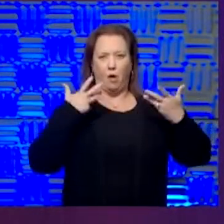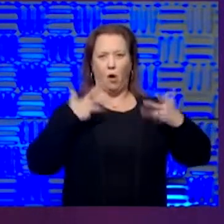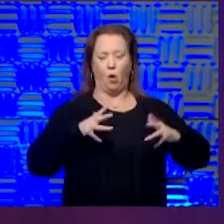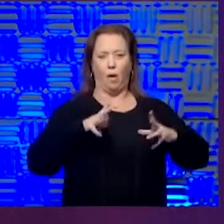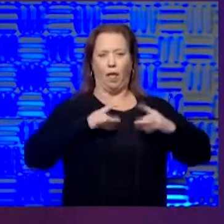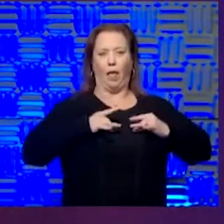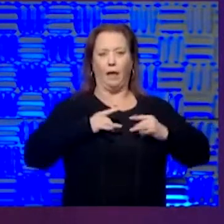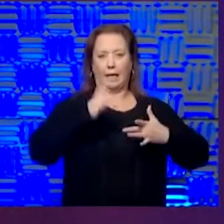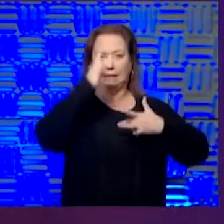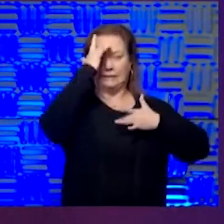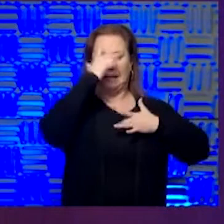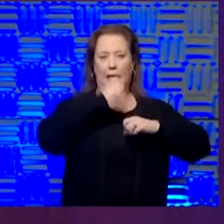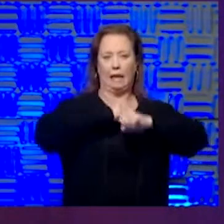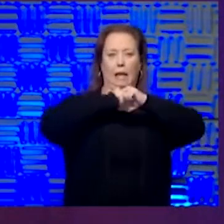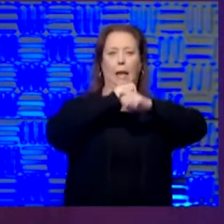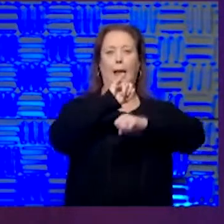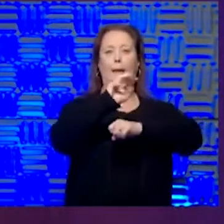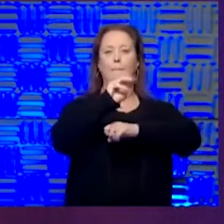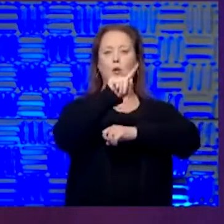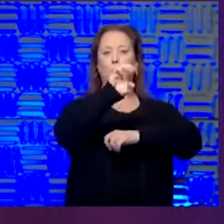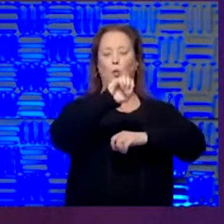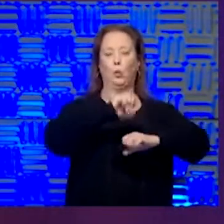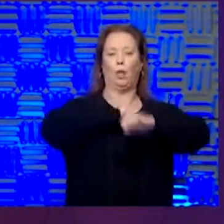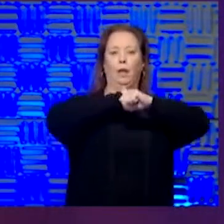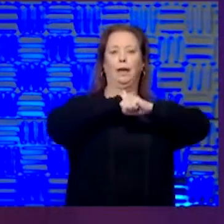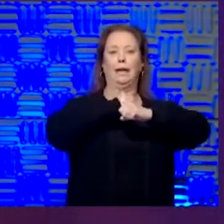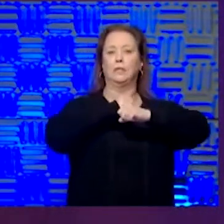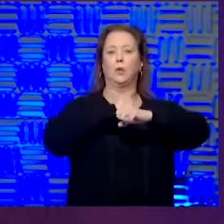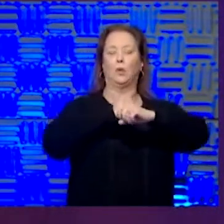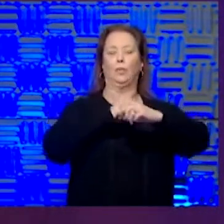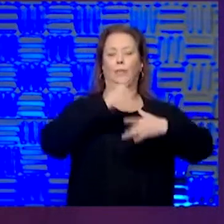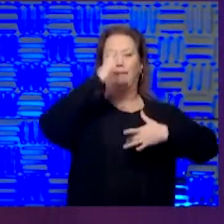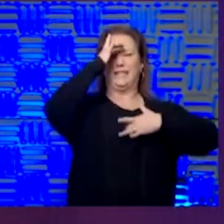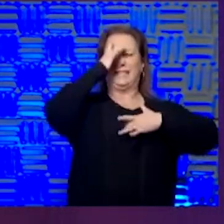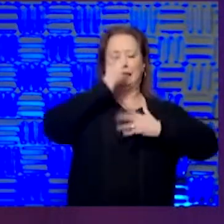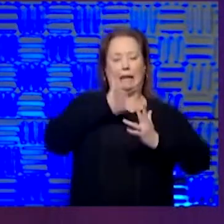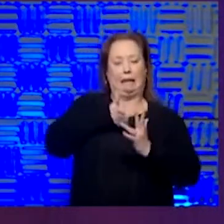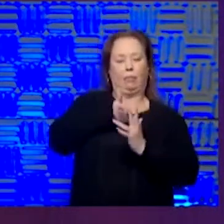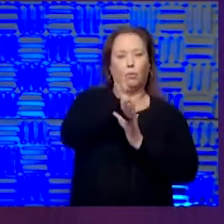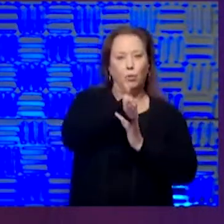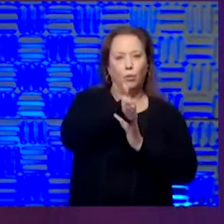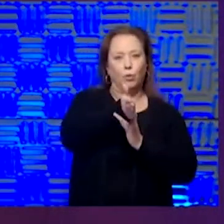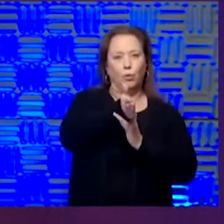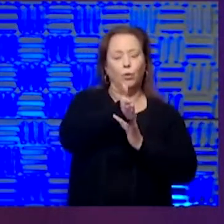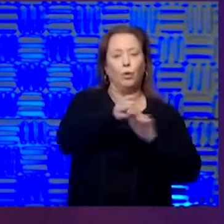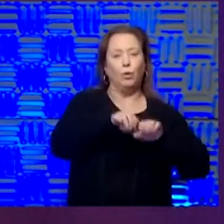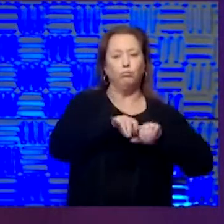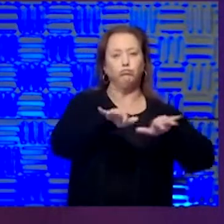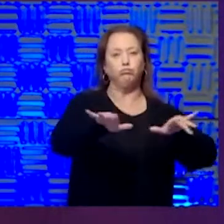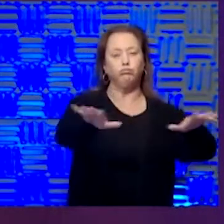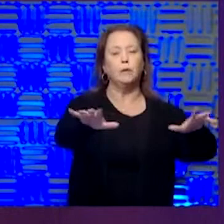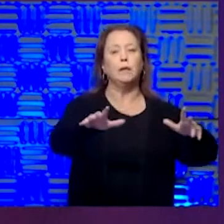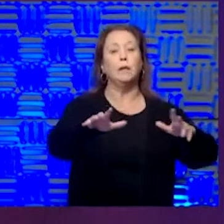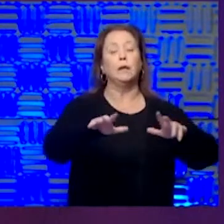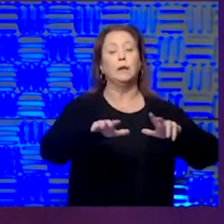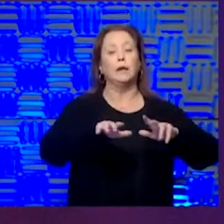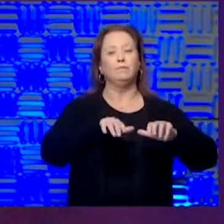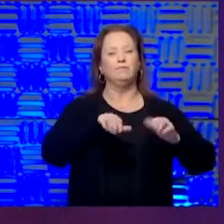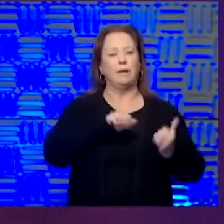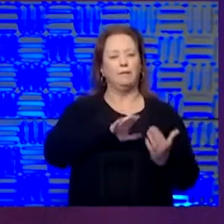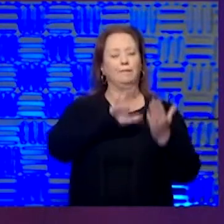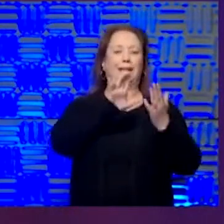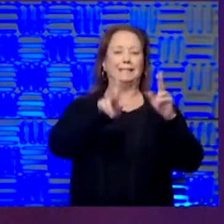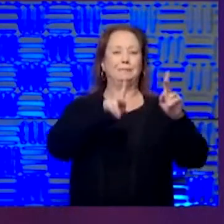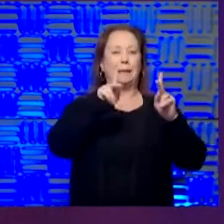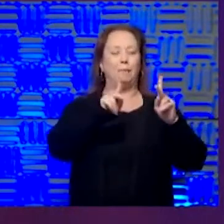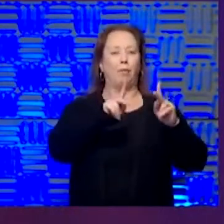infection and are immune to it, that the disease just can't pass very effectively among people. It keeps running into people who